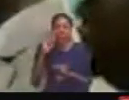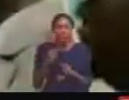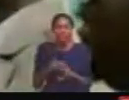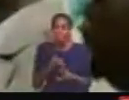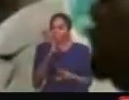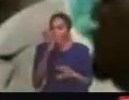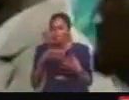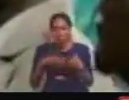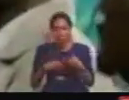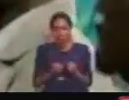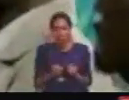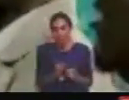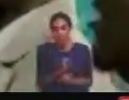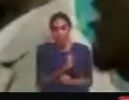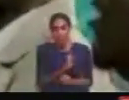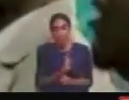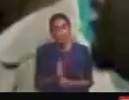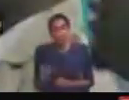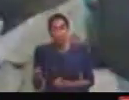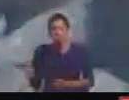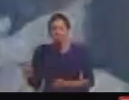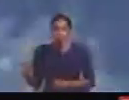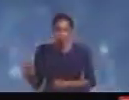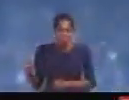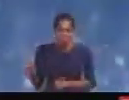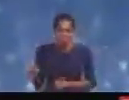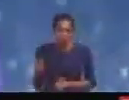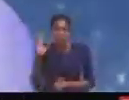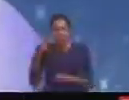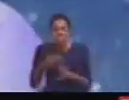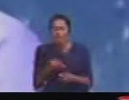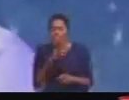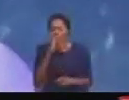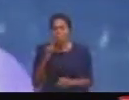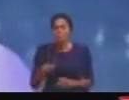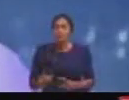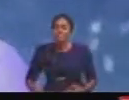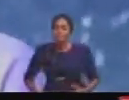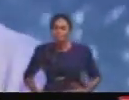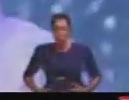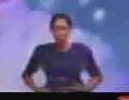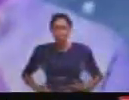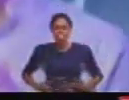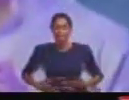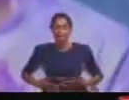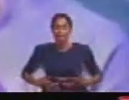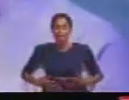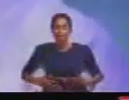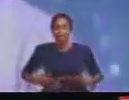Your name is healing. Your name is